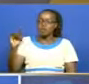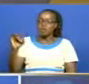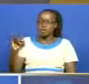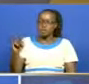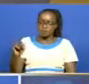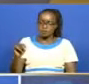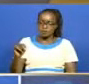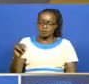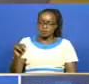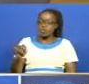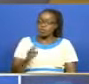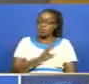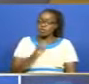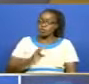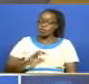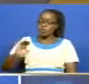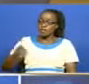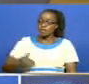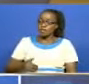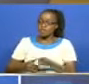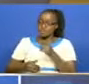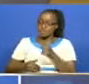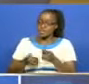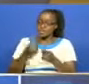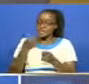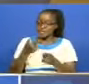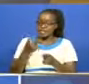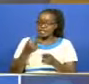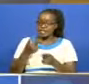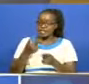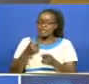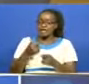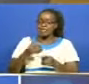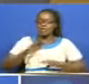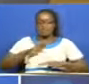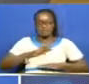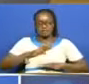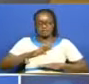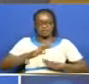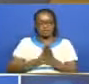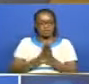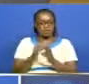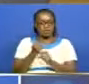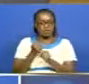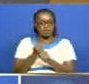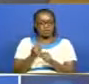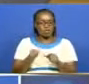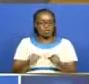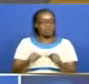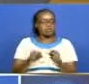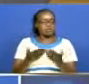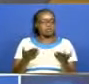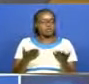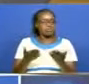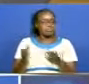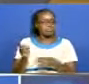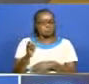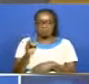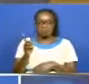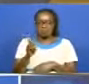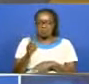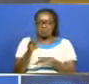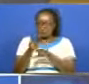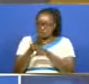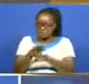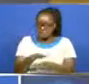wa kaunti Dr. Ahmed Omar. Ilisema kuwa hawajaridhishwa na jinsi kazi ya ukarabati inavyoendeshwa kwa mwendo wa